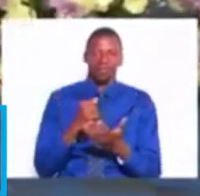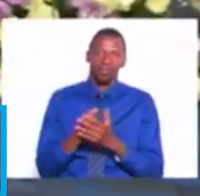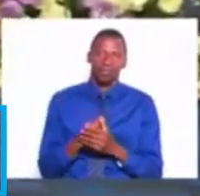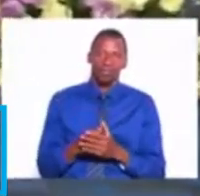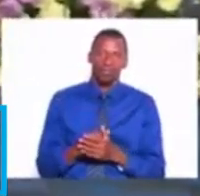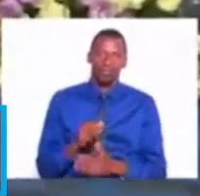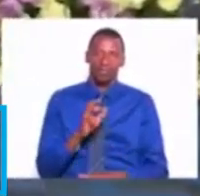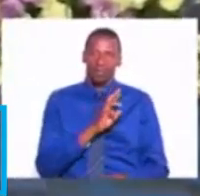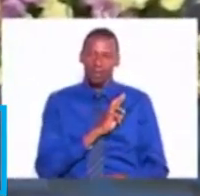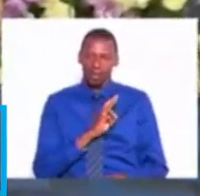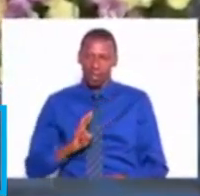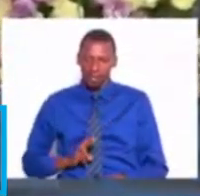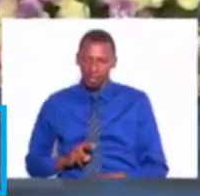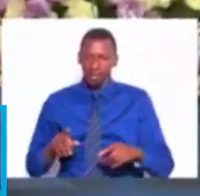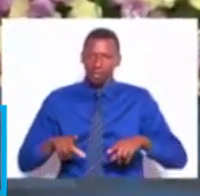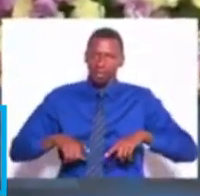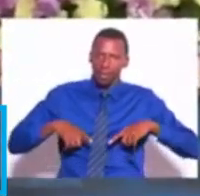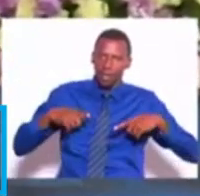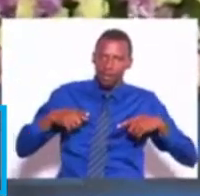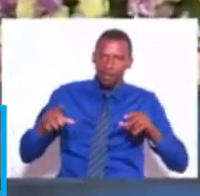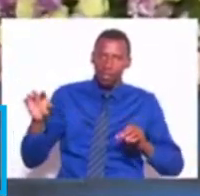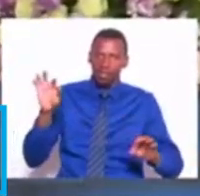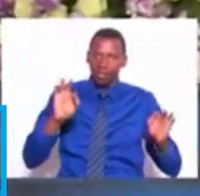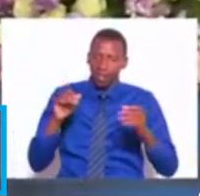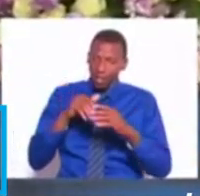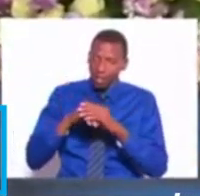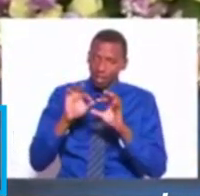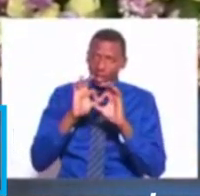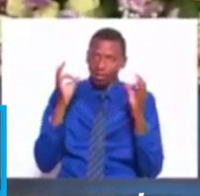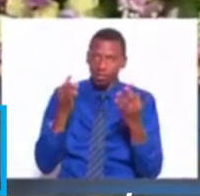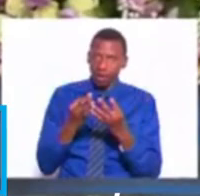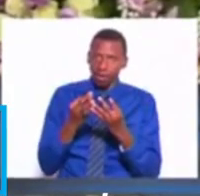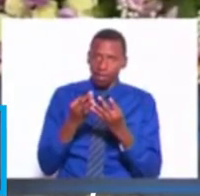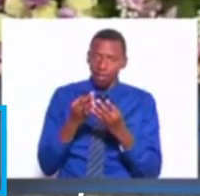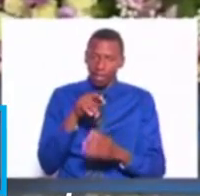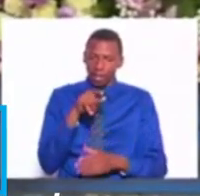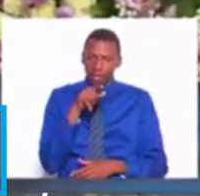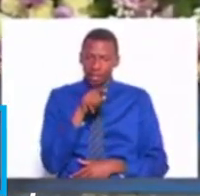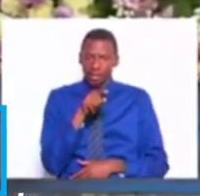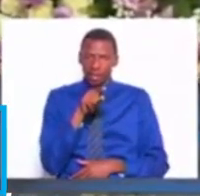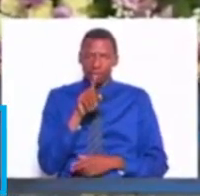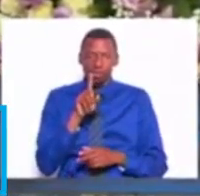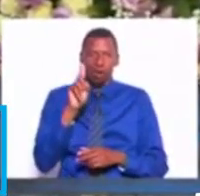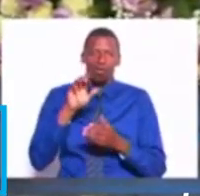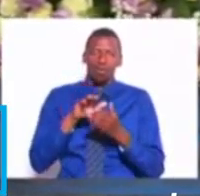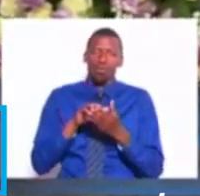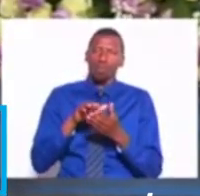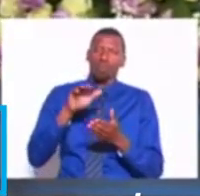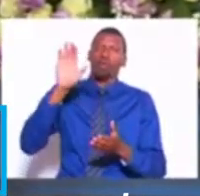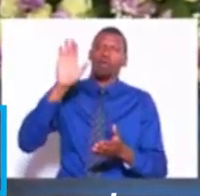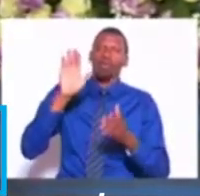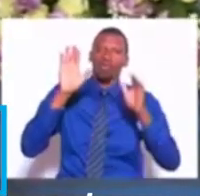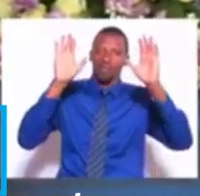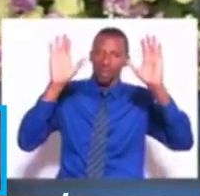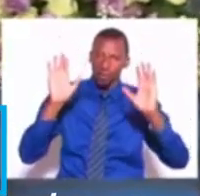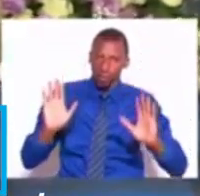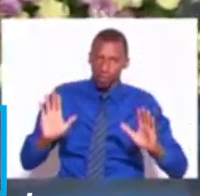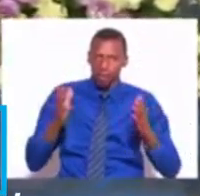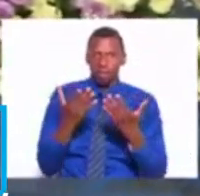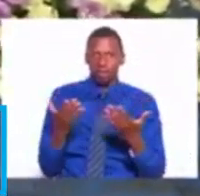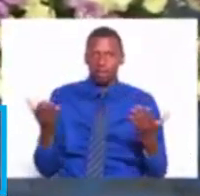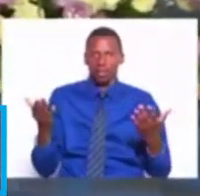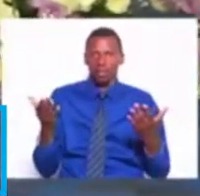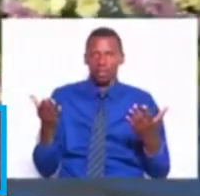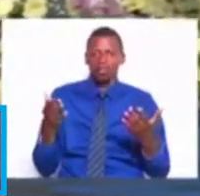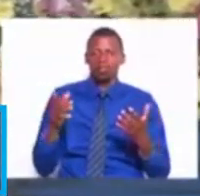Religious lifestyle in family is one of the most important things to make your